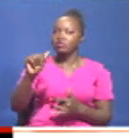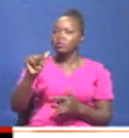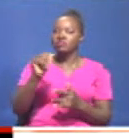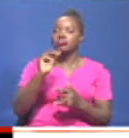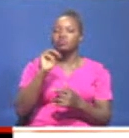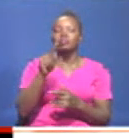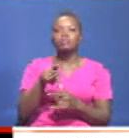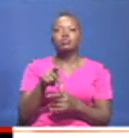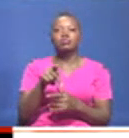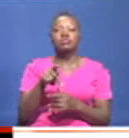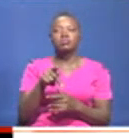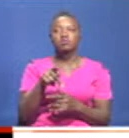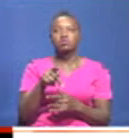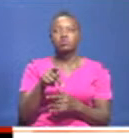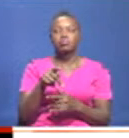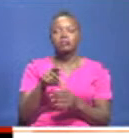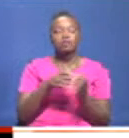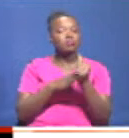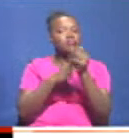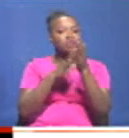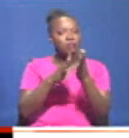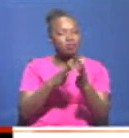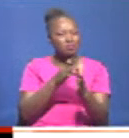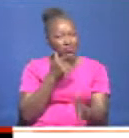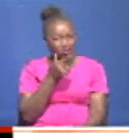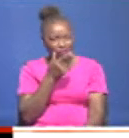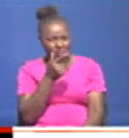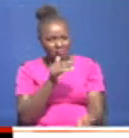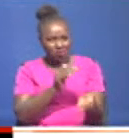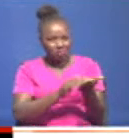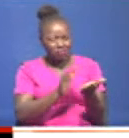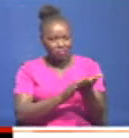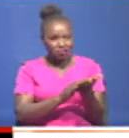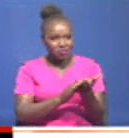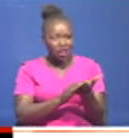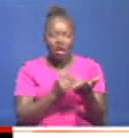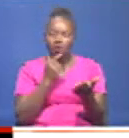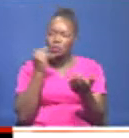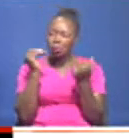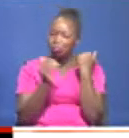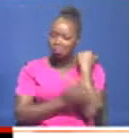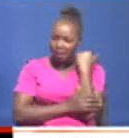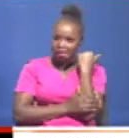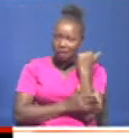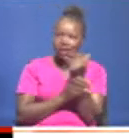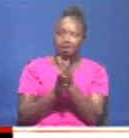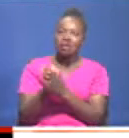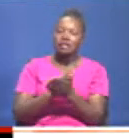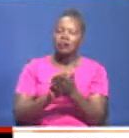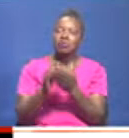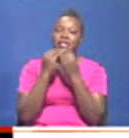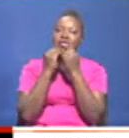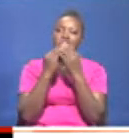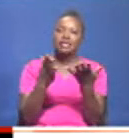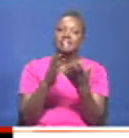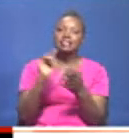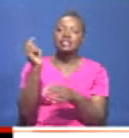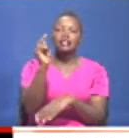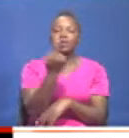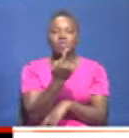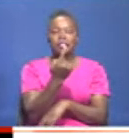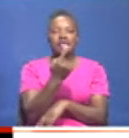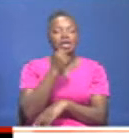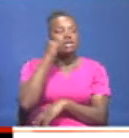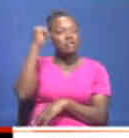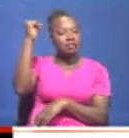Abdulswamaad Nassir, the leaders termed the remarks as unfortunate and baseless. Kenya Kwanza, in its political rally held